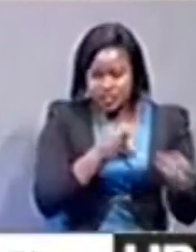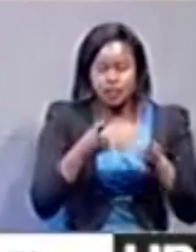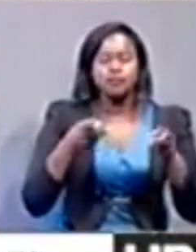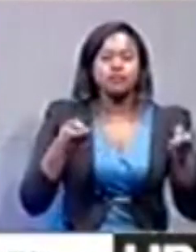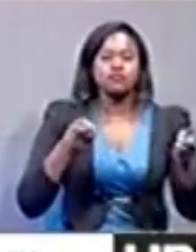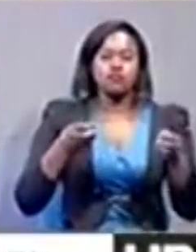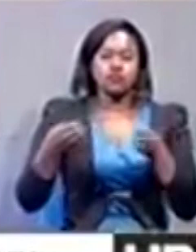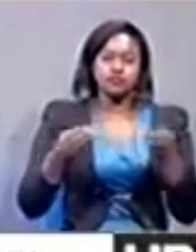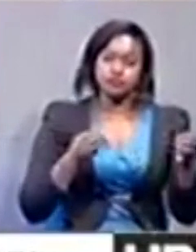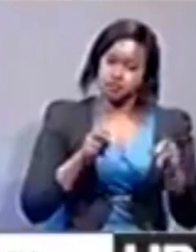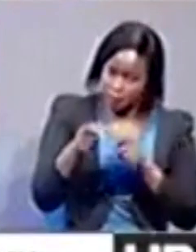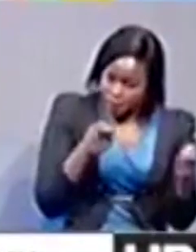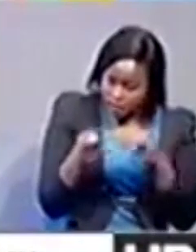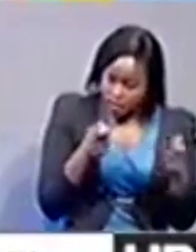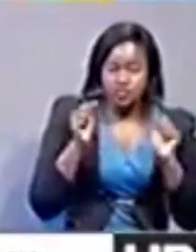If they are encouraged